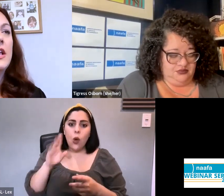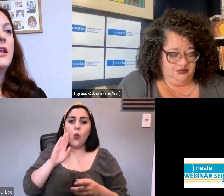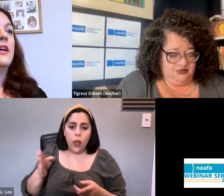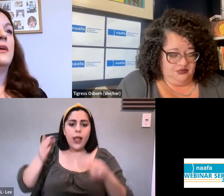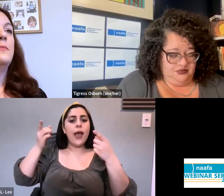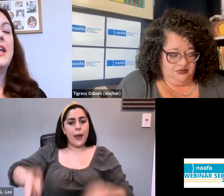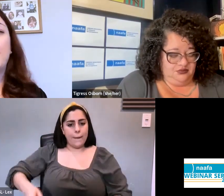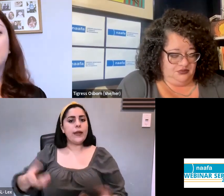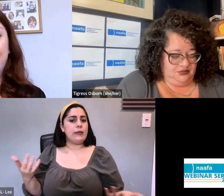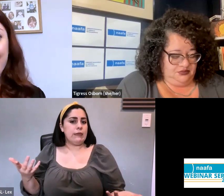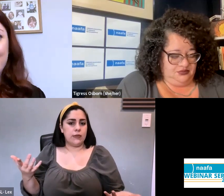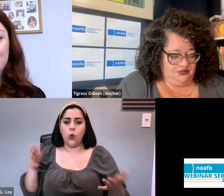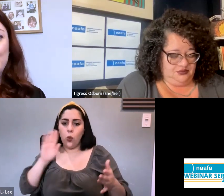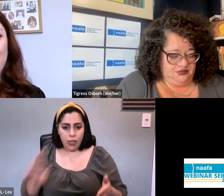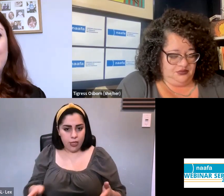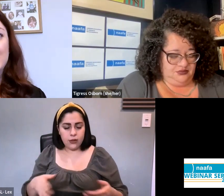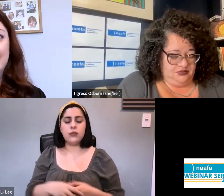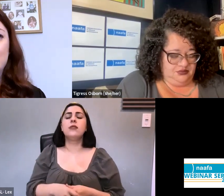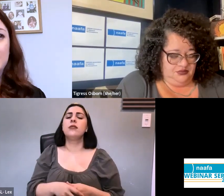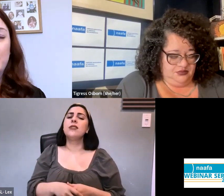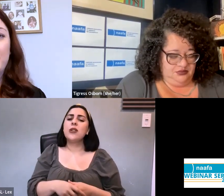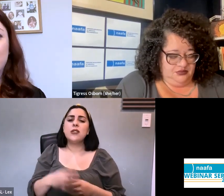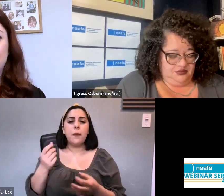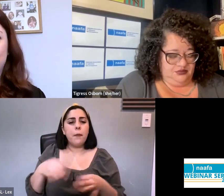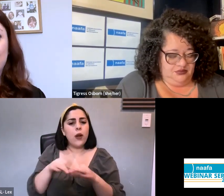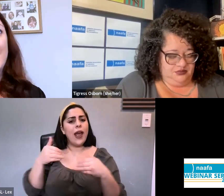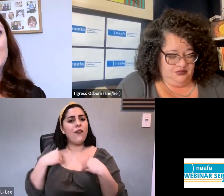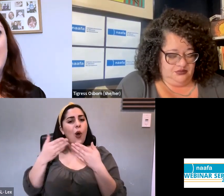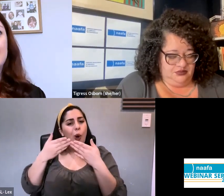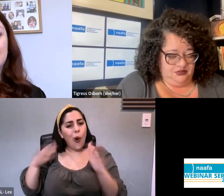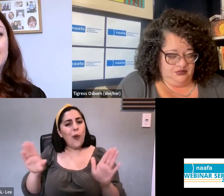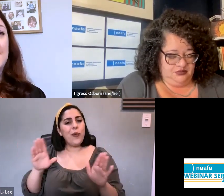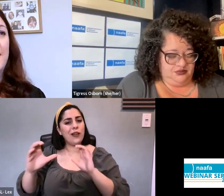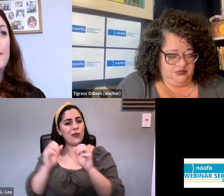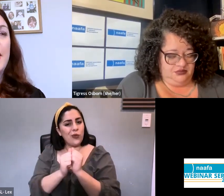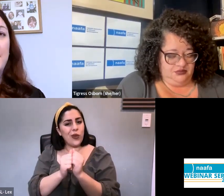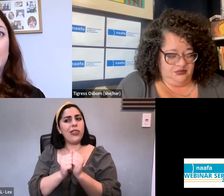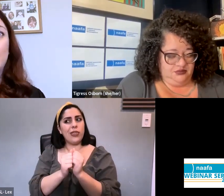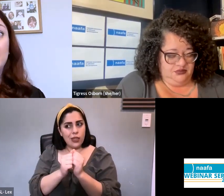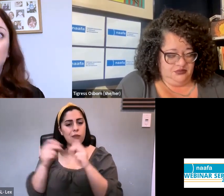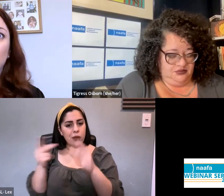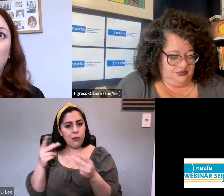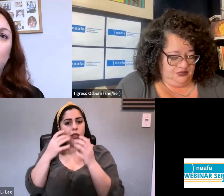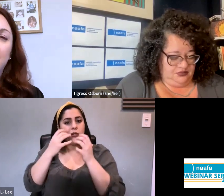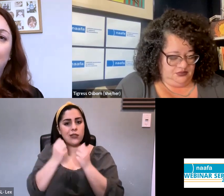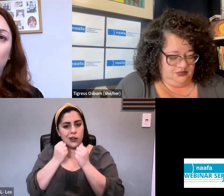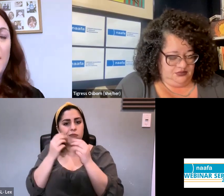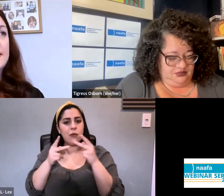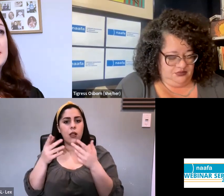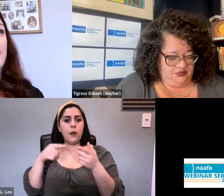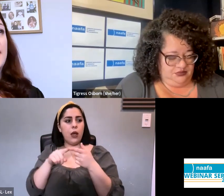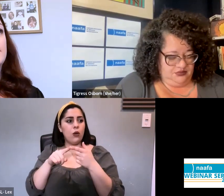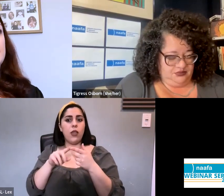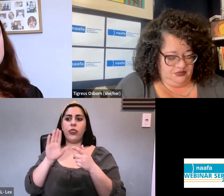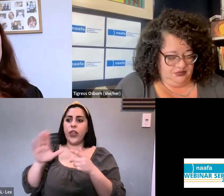So being able to have those open conversations with your loved ones about what you want, what they